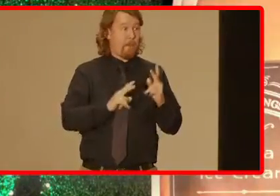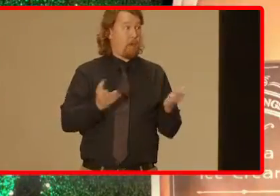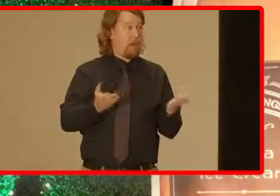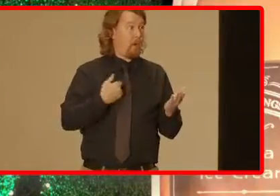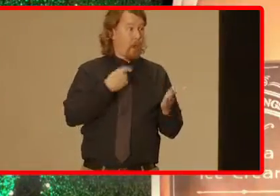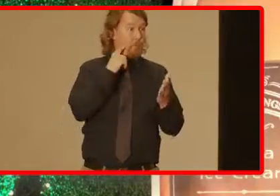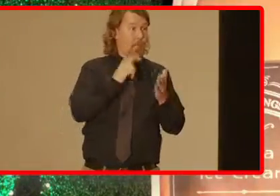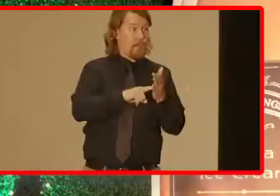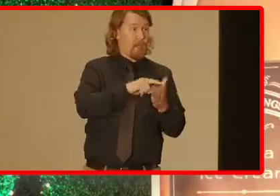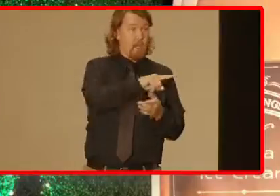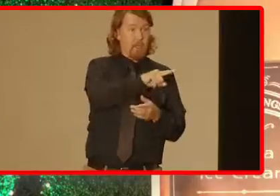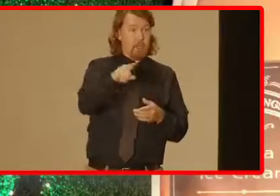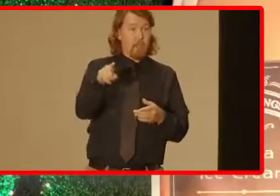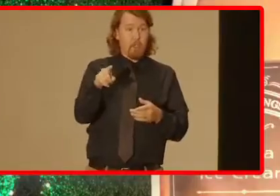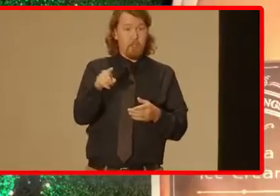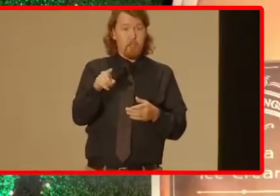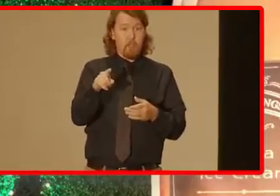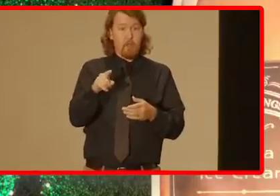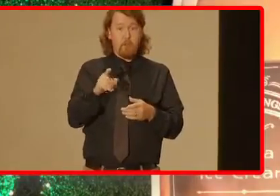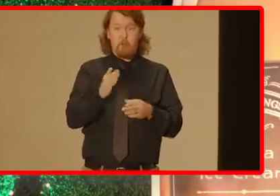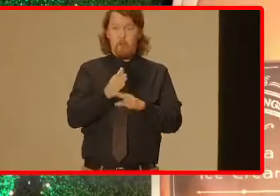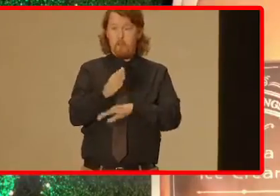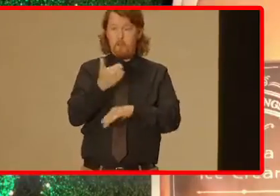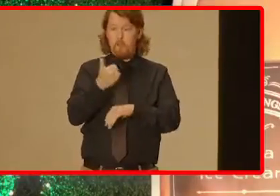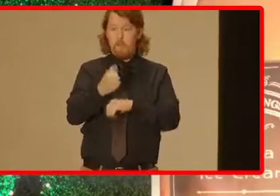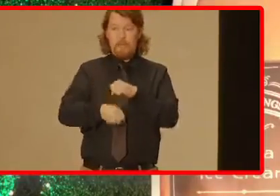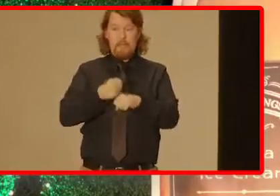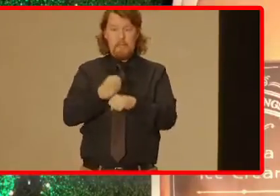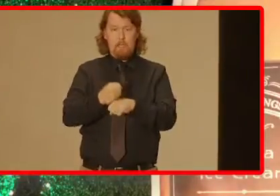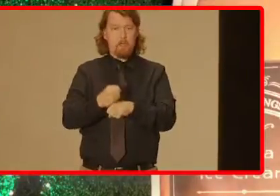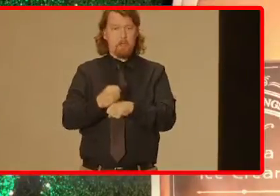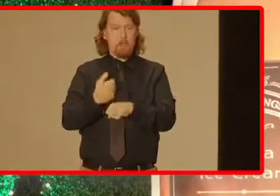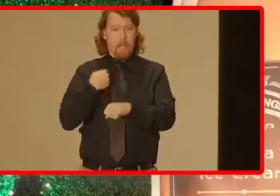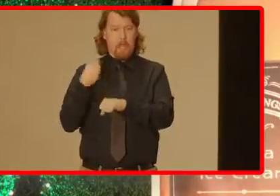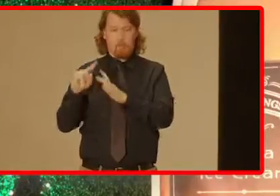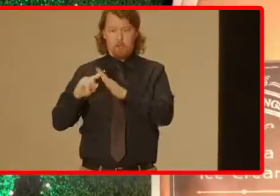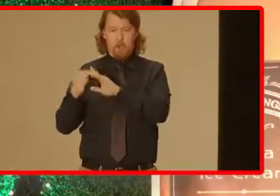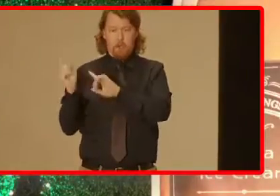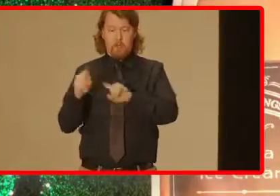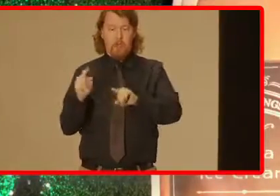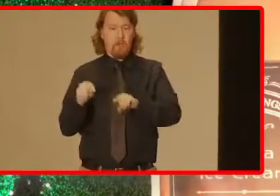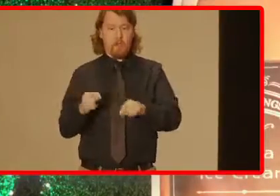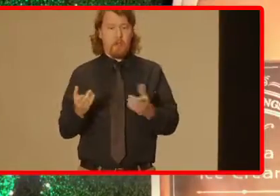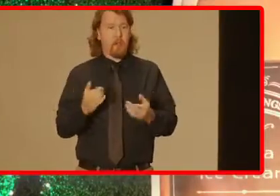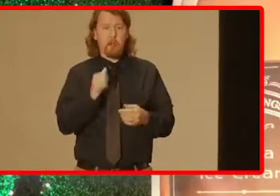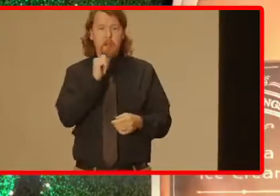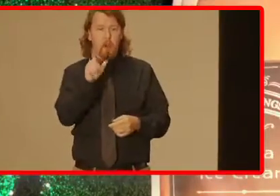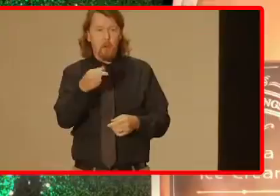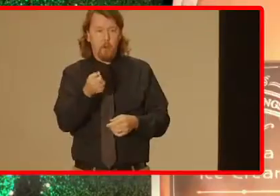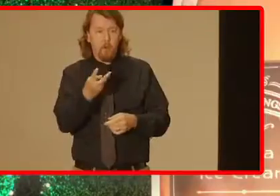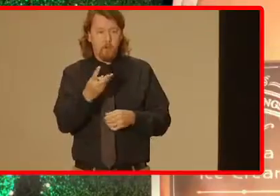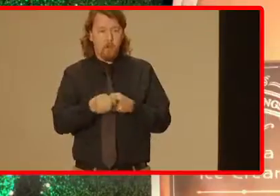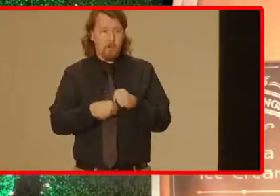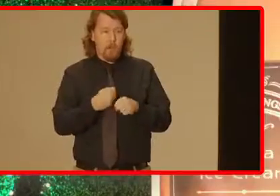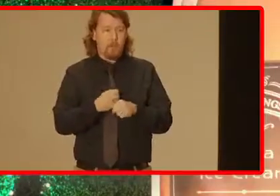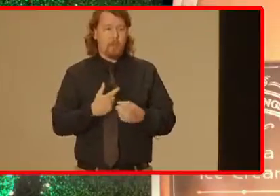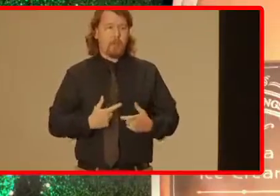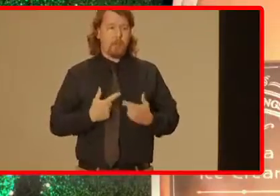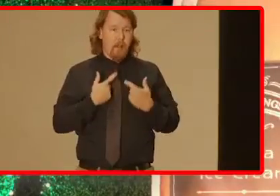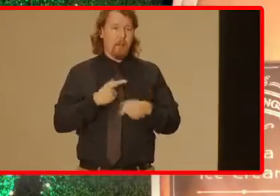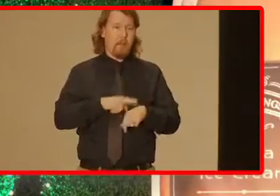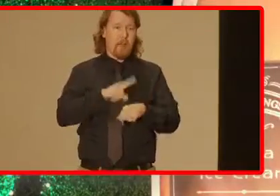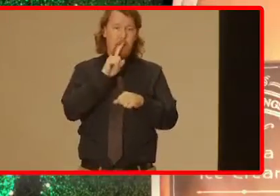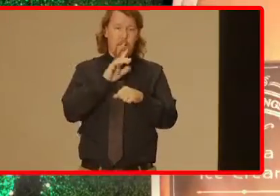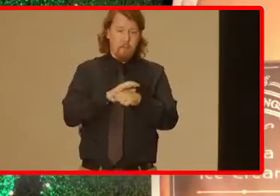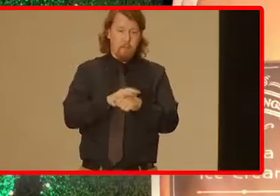for more than a decade I started coming here, that it's not just a few years. It's a lifetime commitment to the